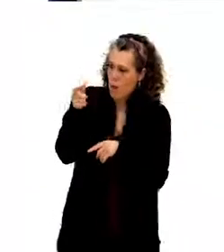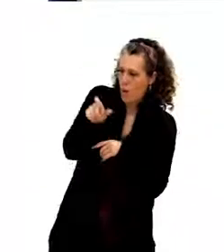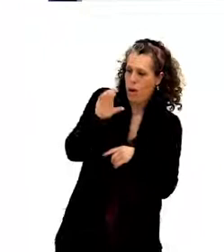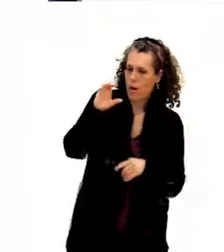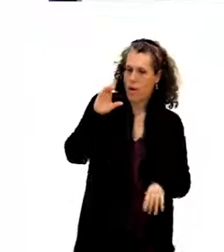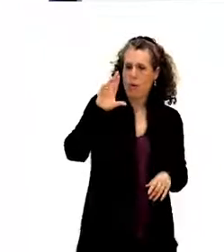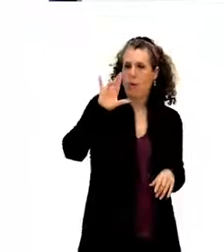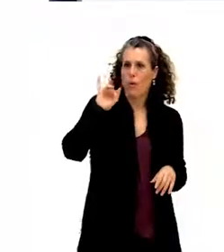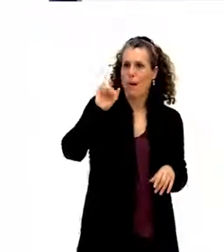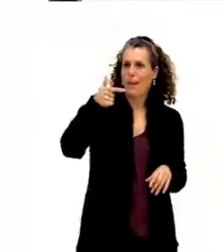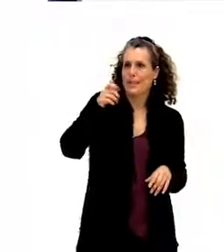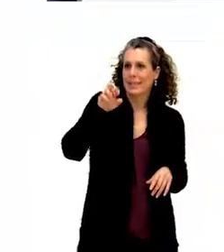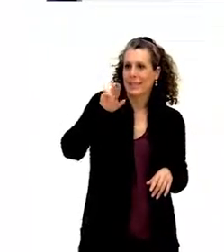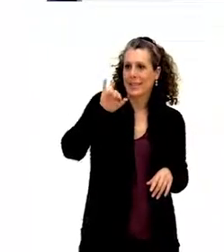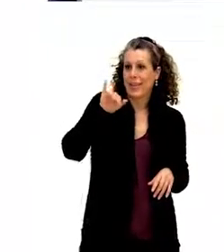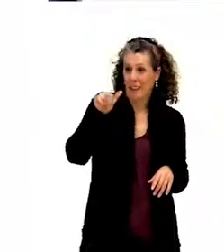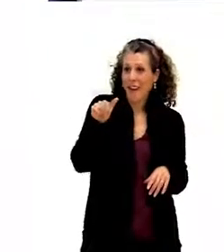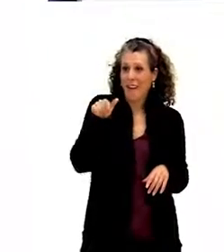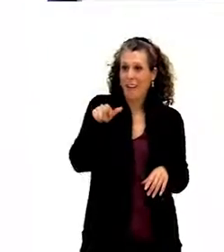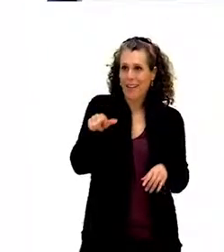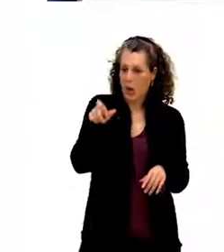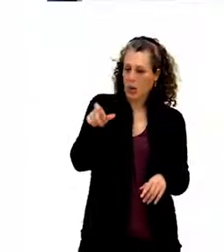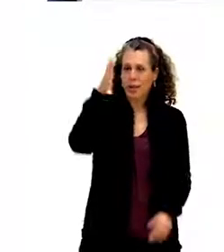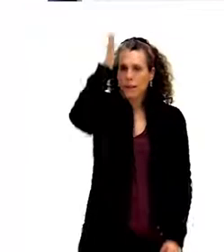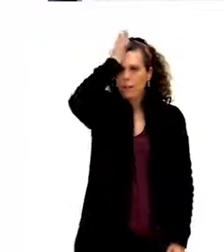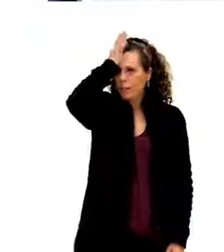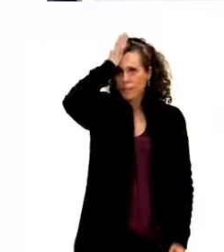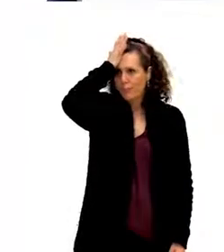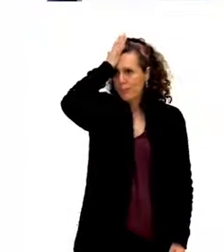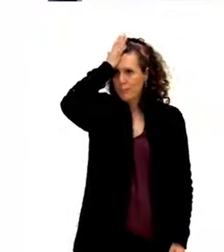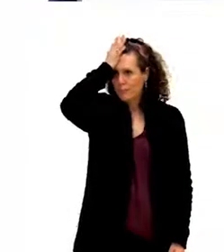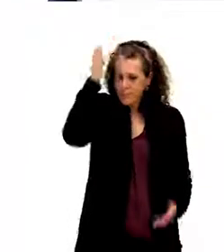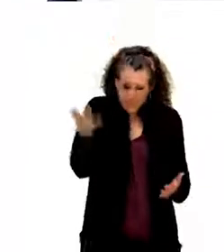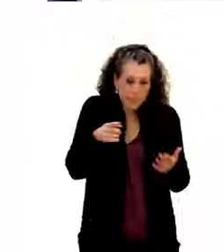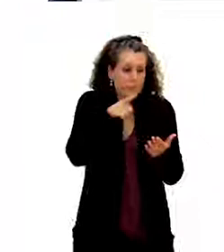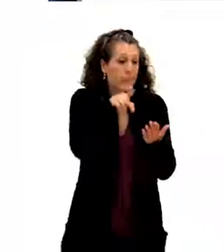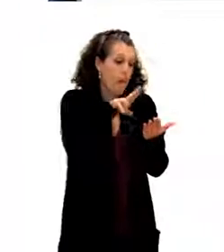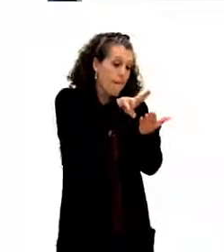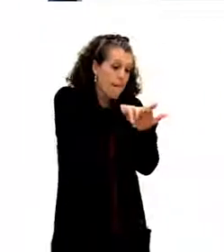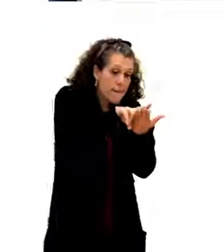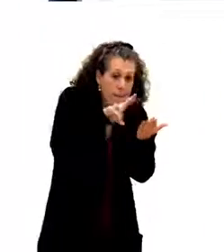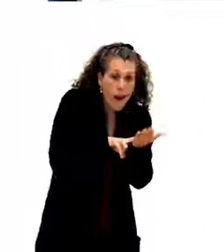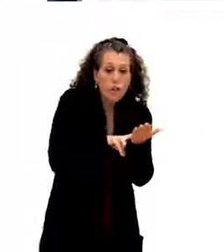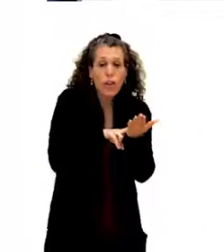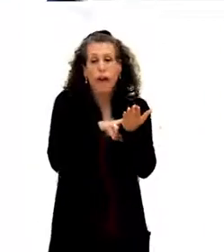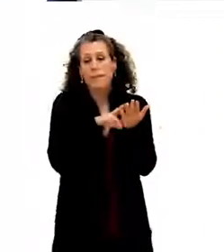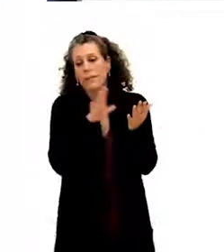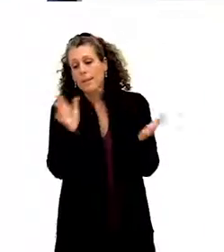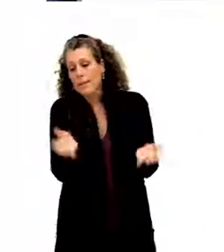criteria. And in our case, for contracts or contractual arrangements that